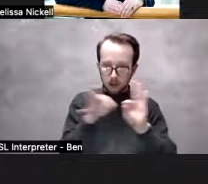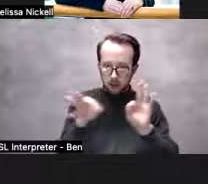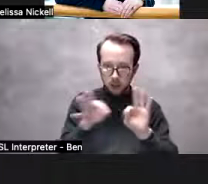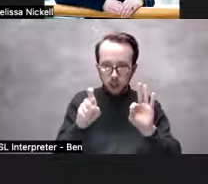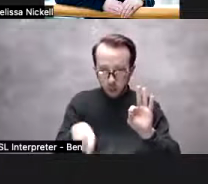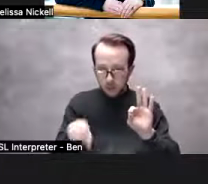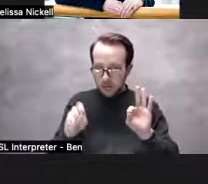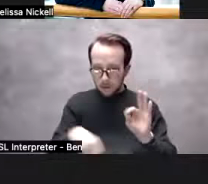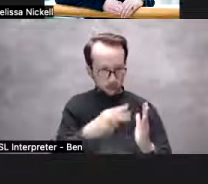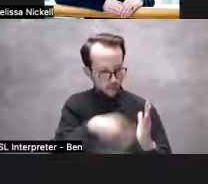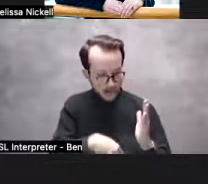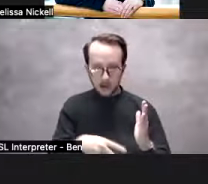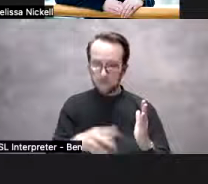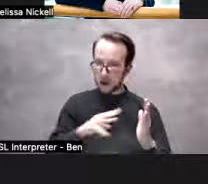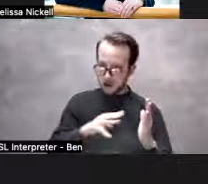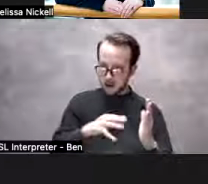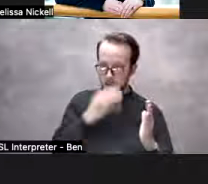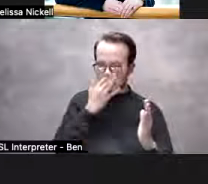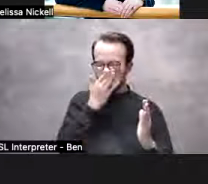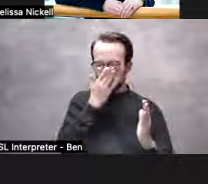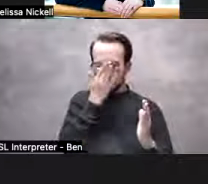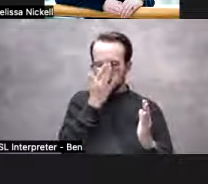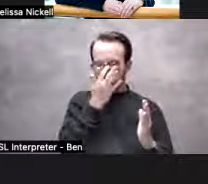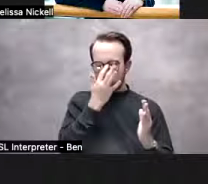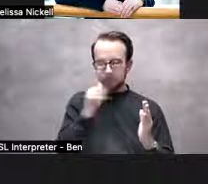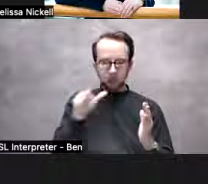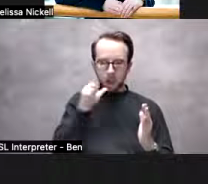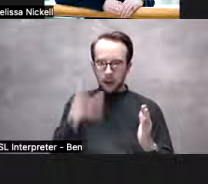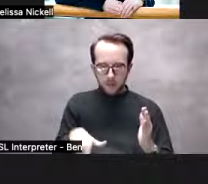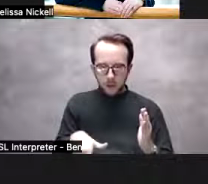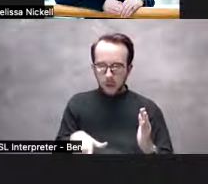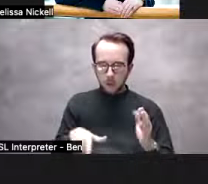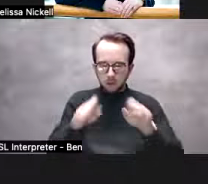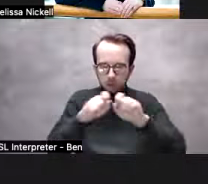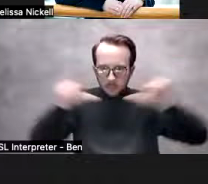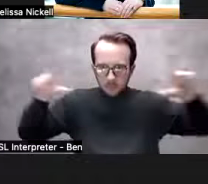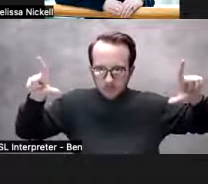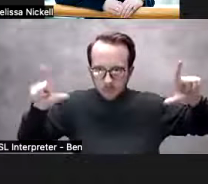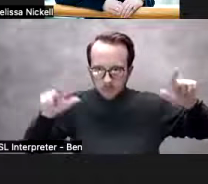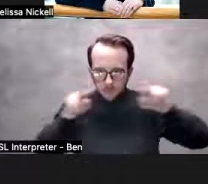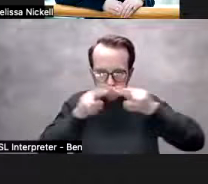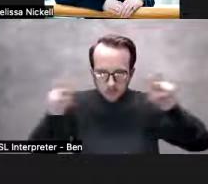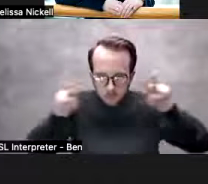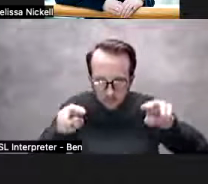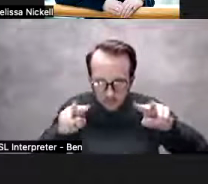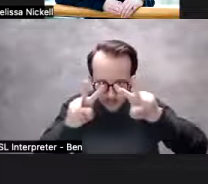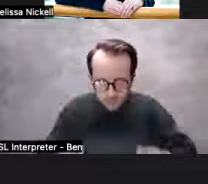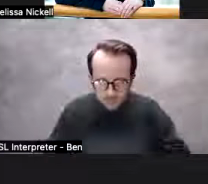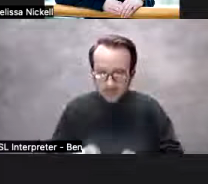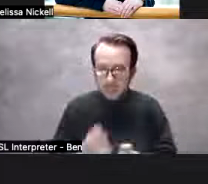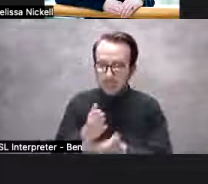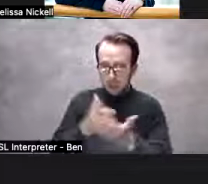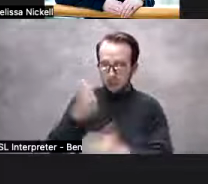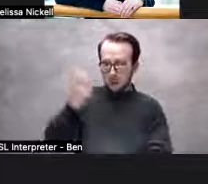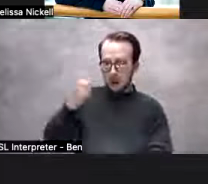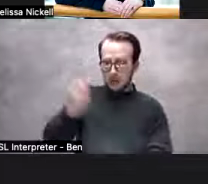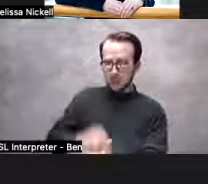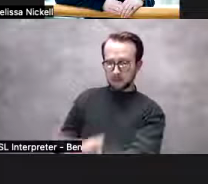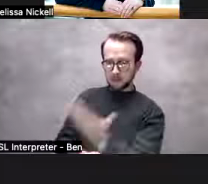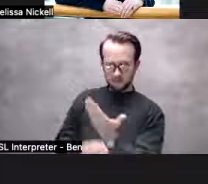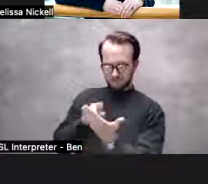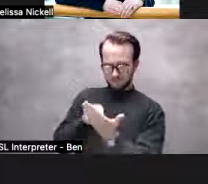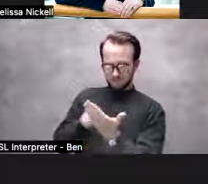on a printed page, you know, so you don't have to keep, you know, blow things up so much. I've seen some grants where I can't even read the words on that